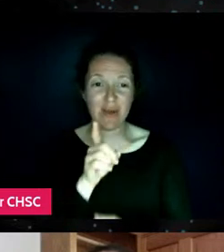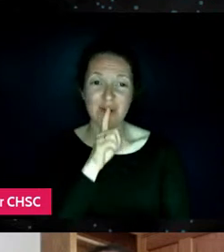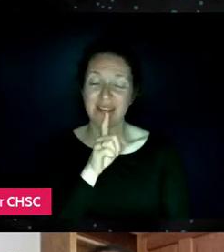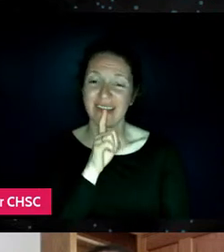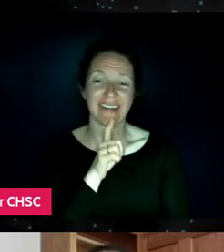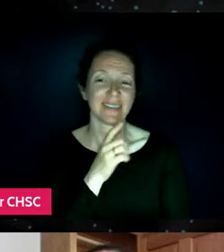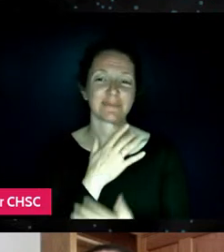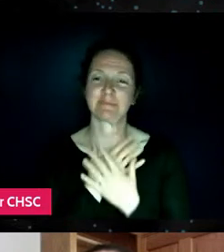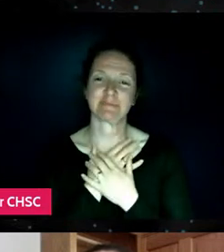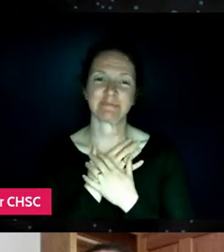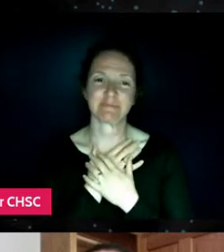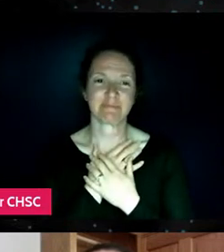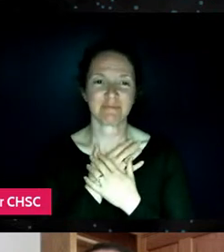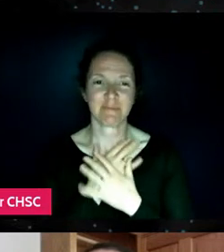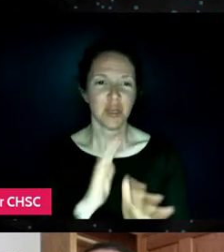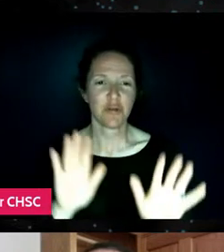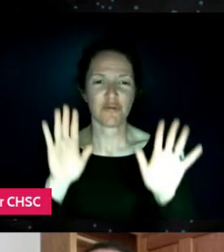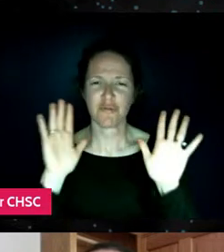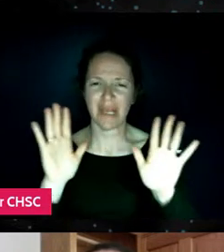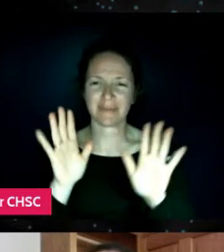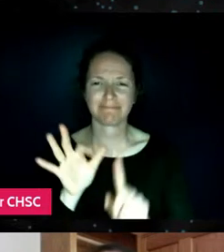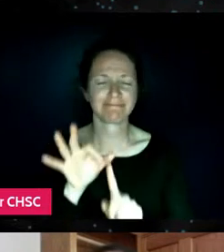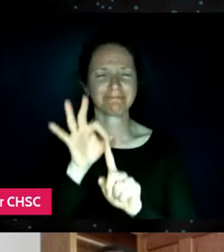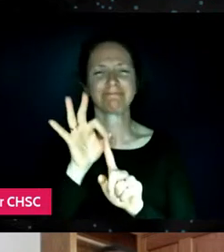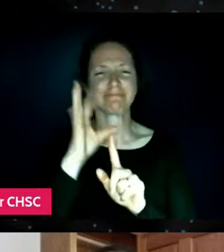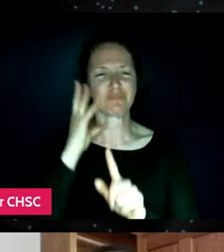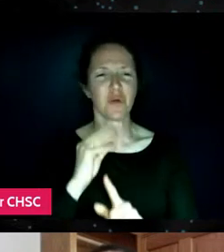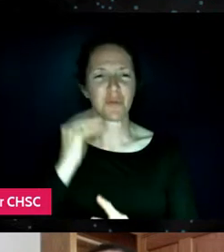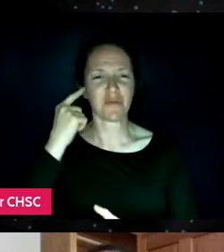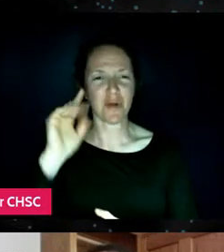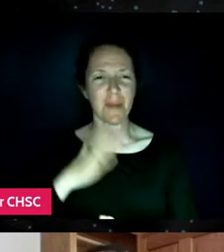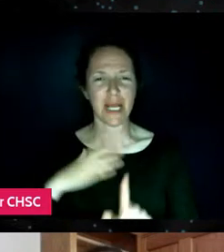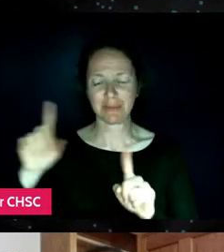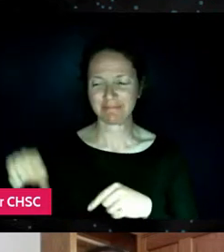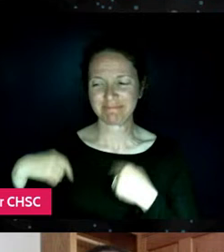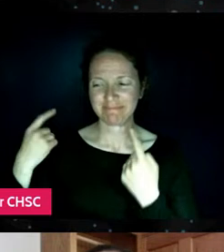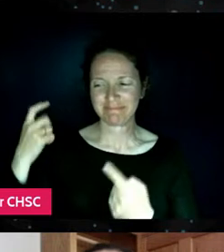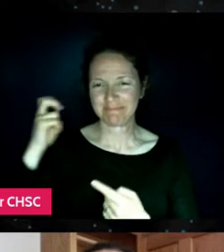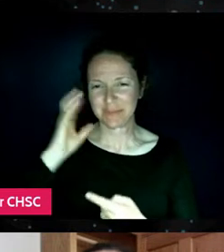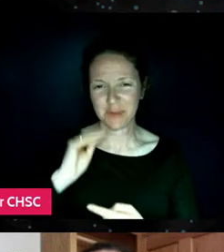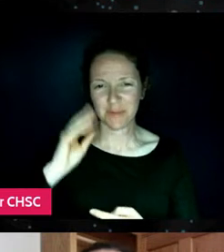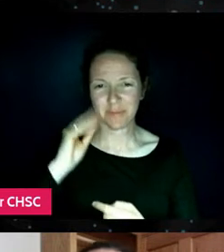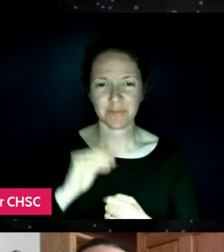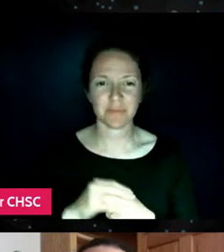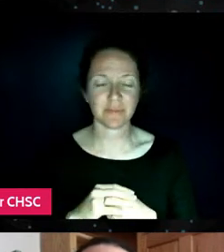really great highlights of this journey. Yeah.